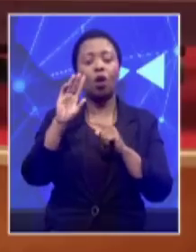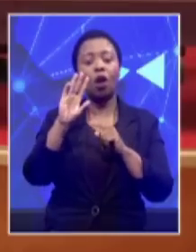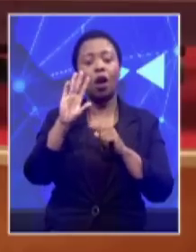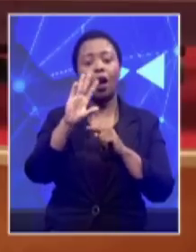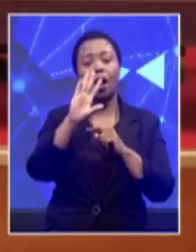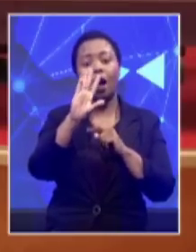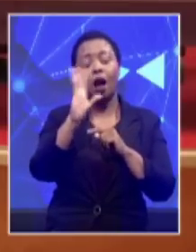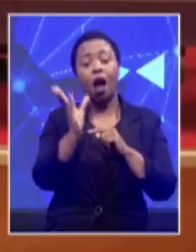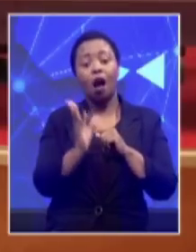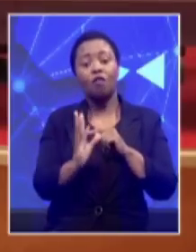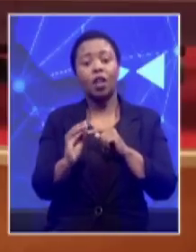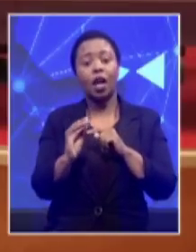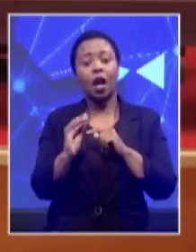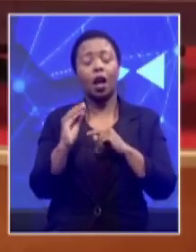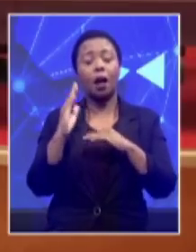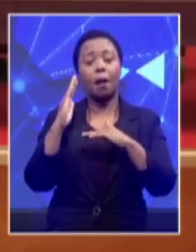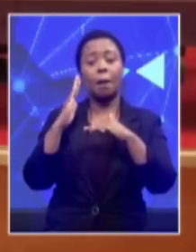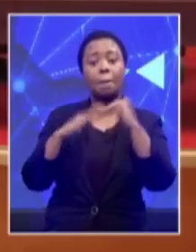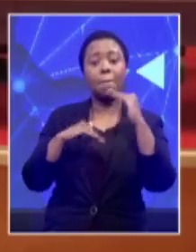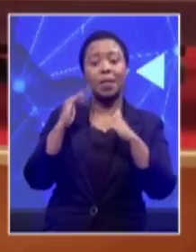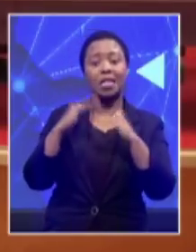by